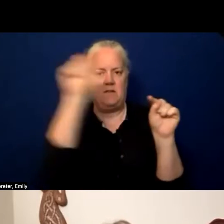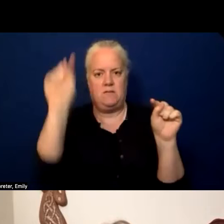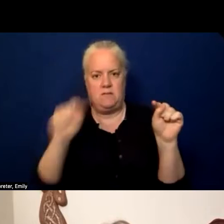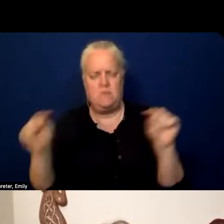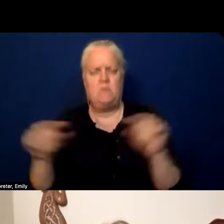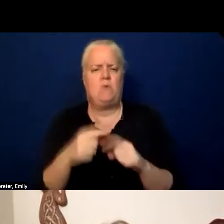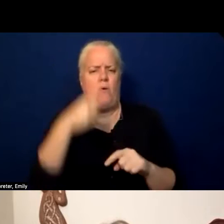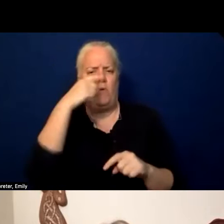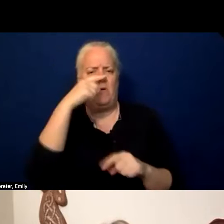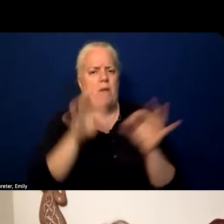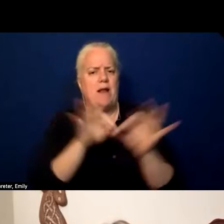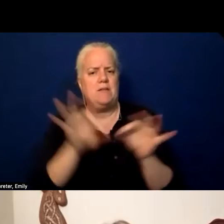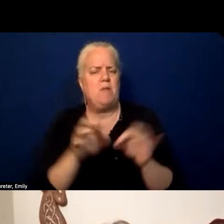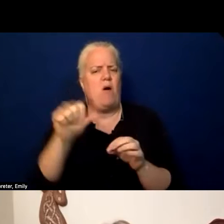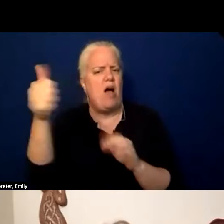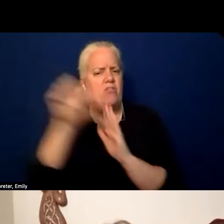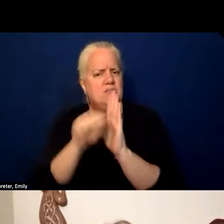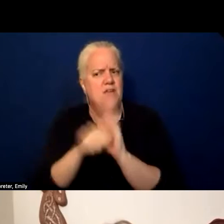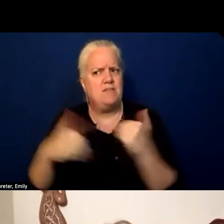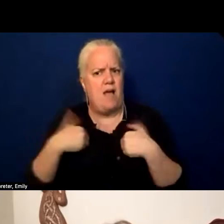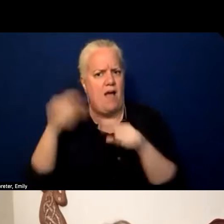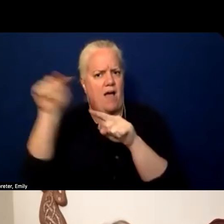what other states have this Green Amendment,